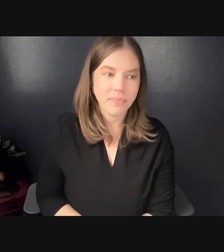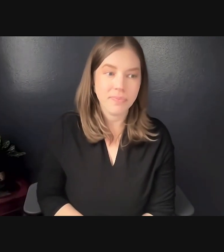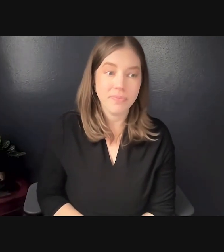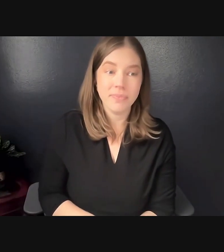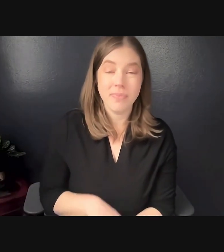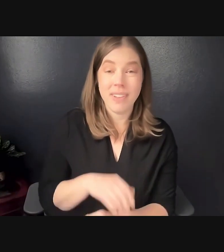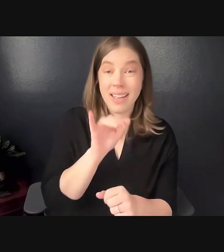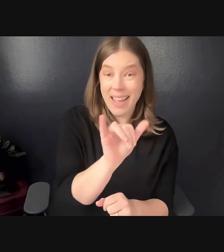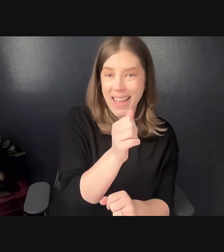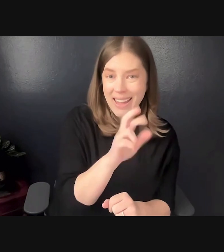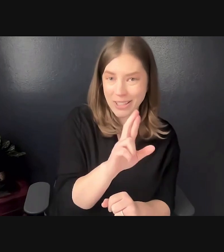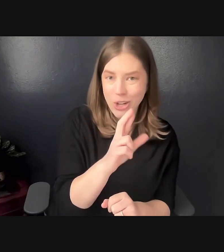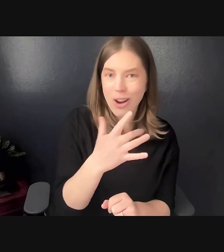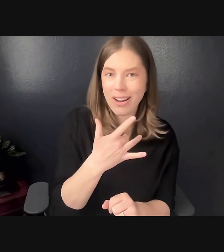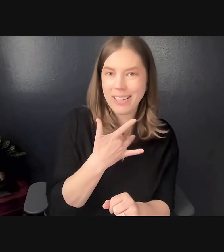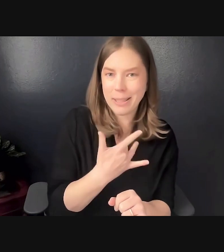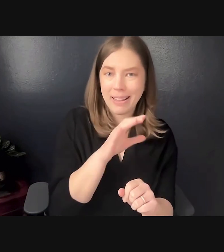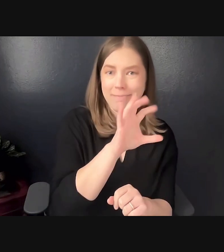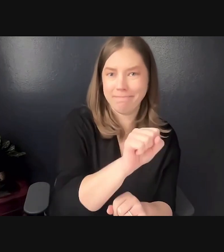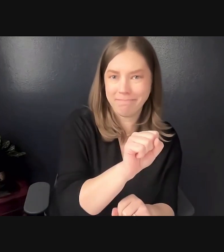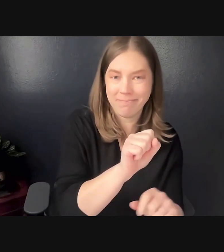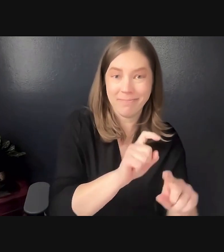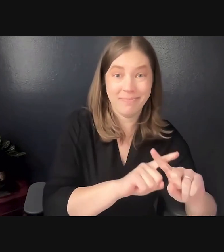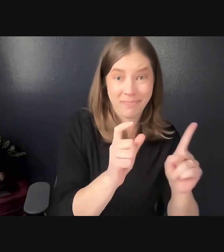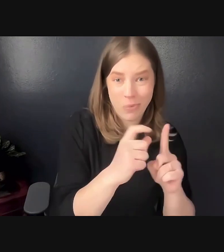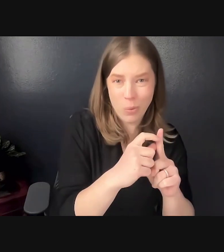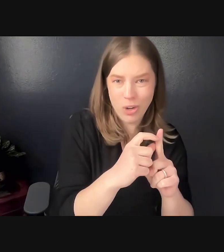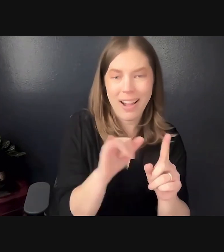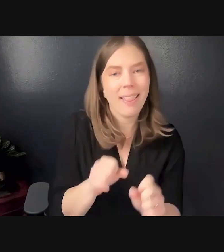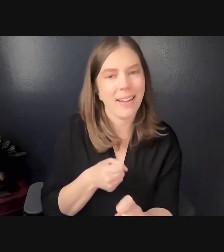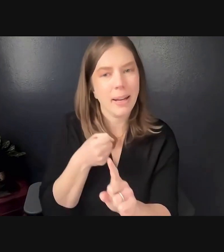see how the difference in spelling has a big impact.